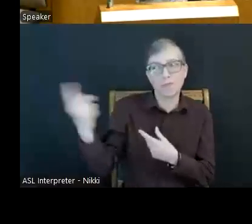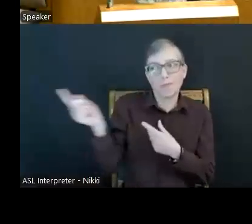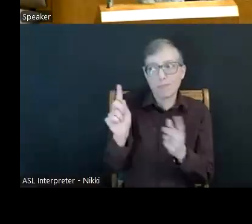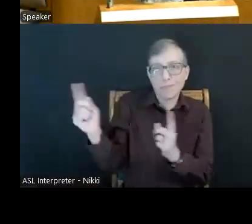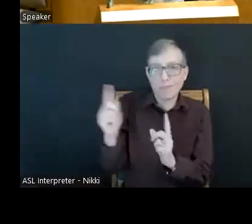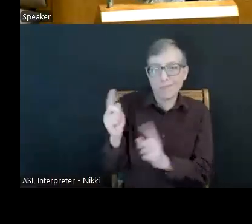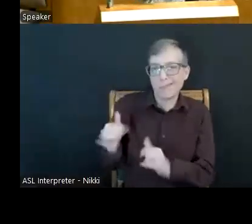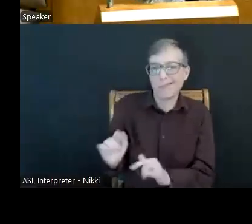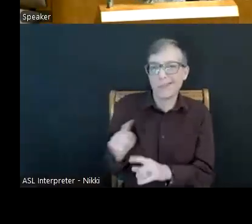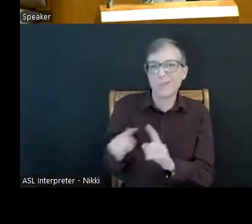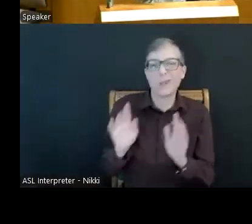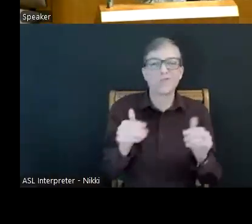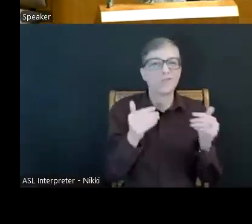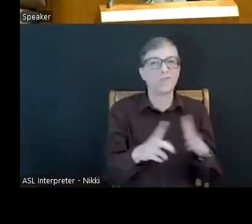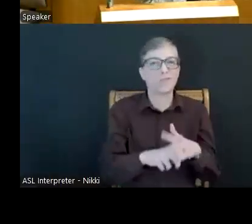So